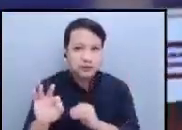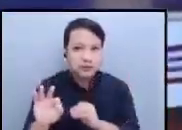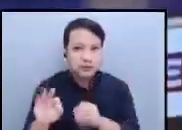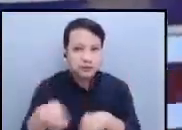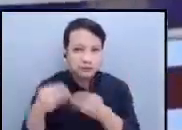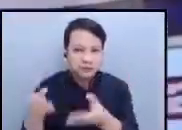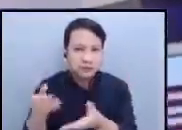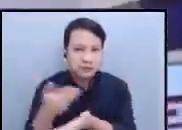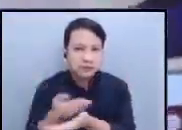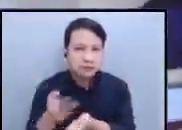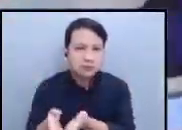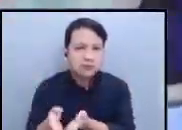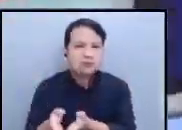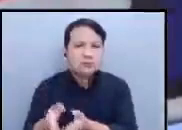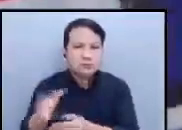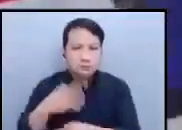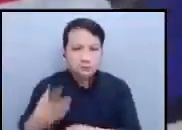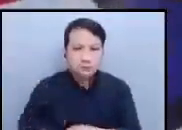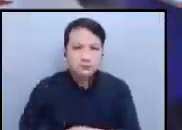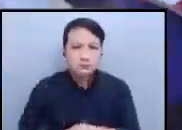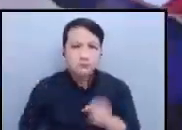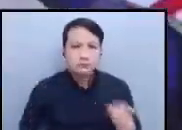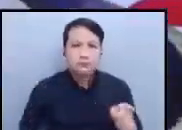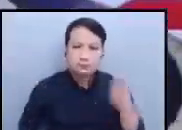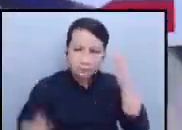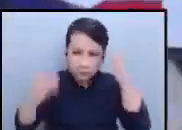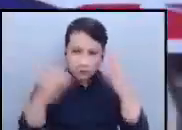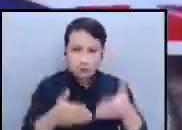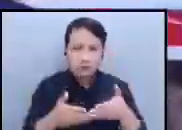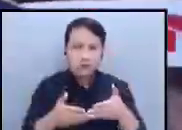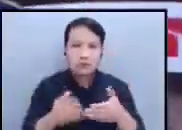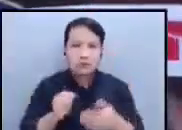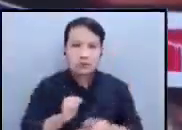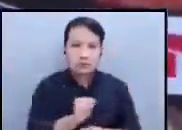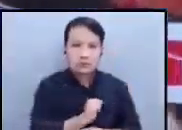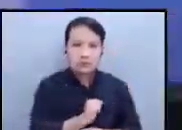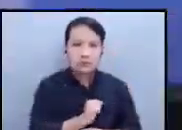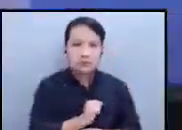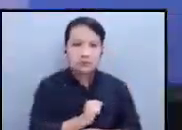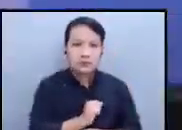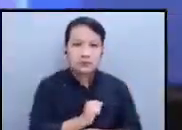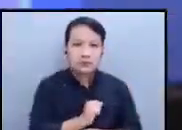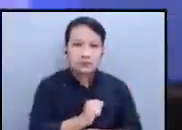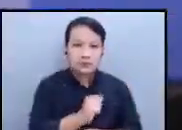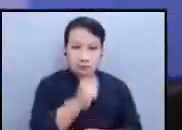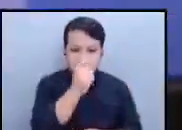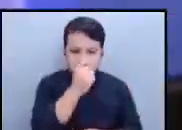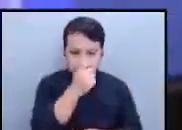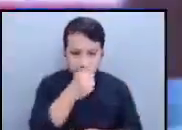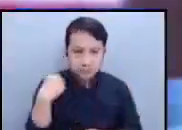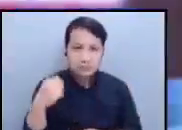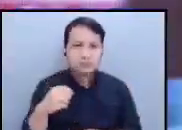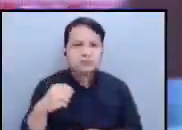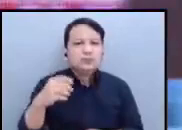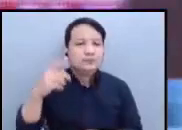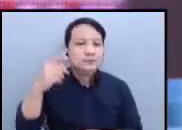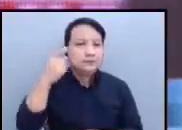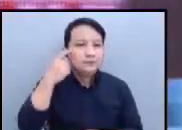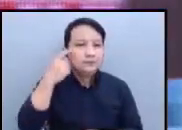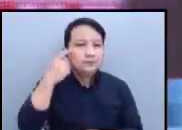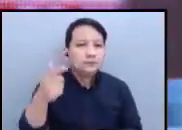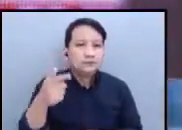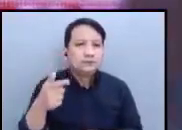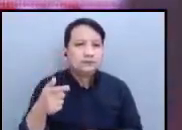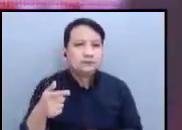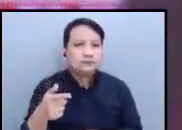at kawalan ng trabaho ang dapat unang tutukan ng Senado ayon kay Presidential Anti-Corruption Commissioner Greco Belgica.